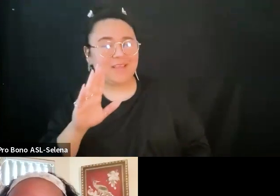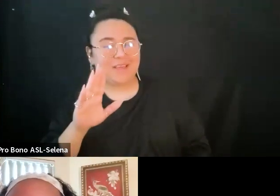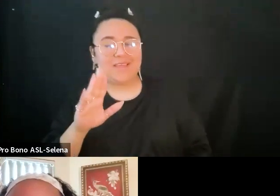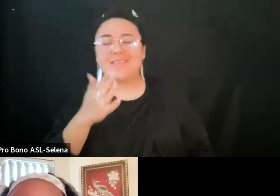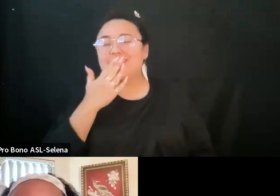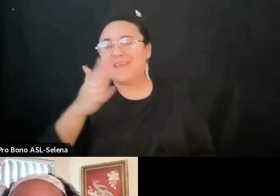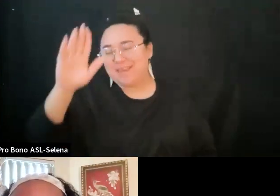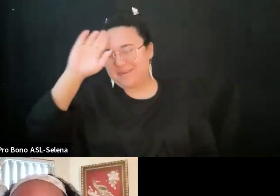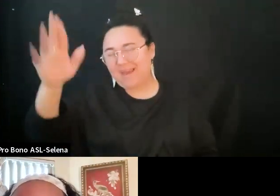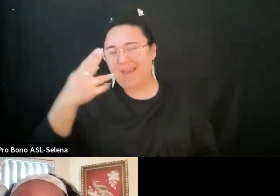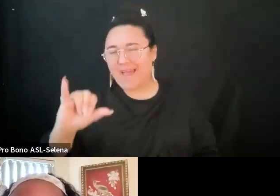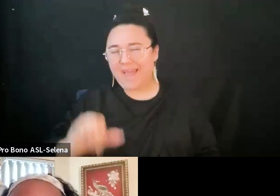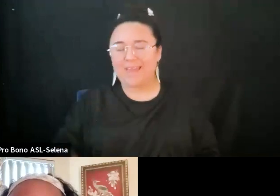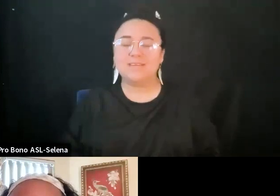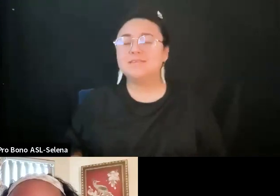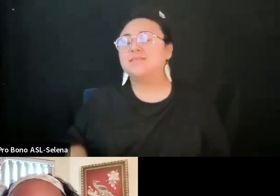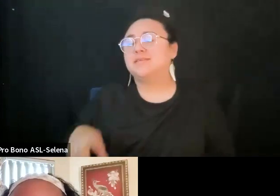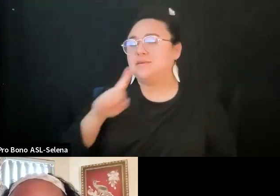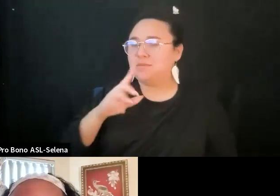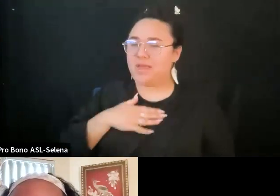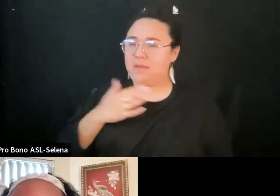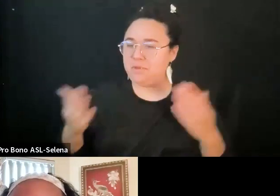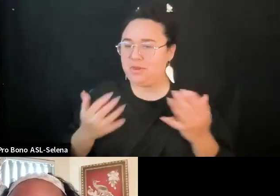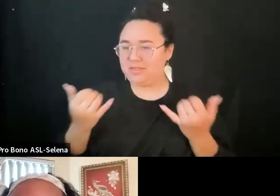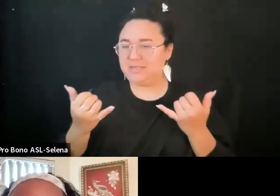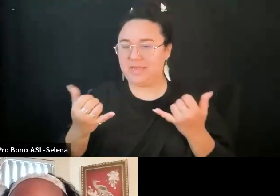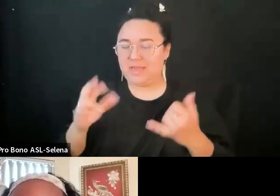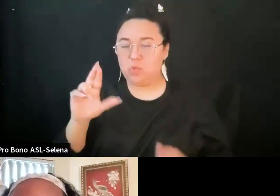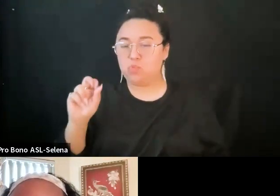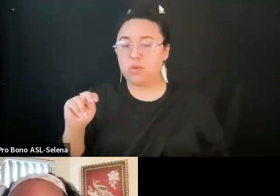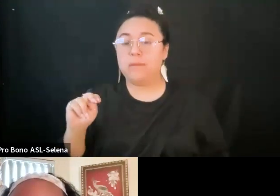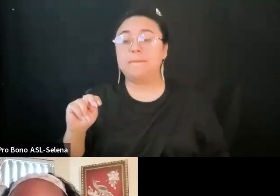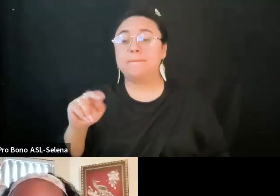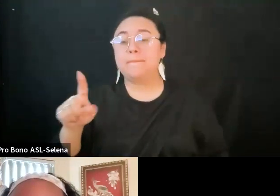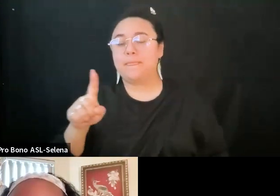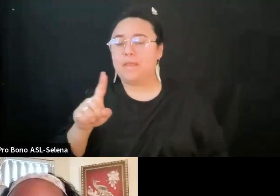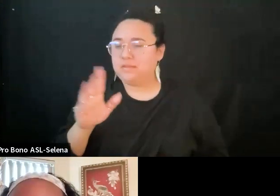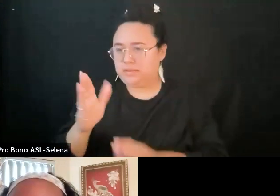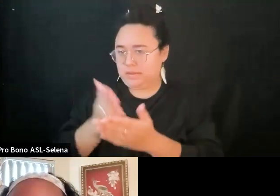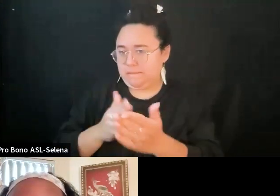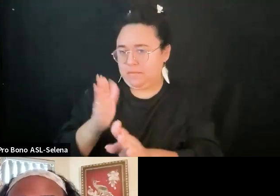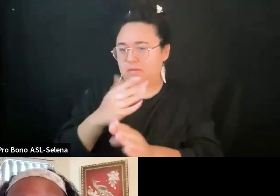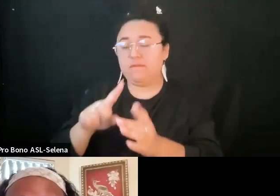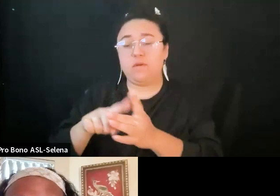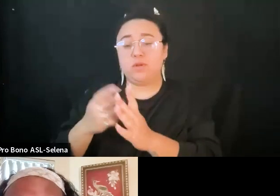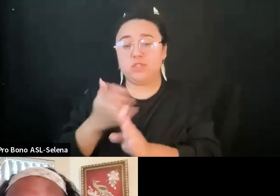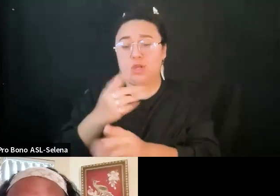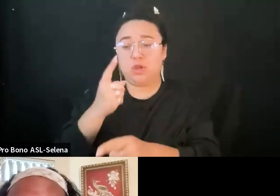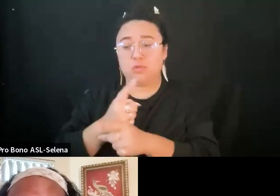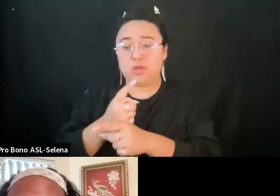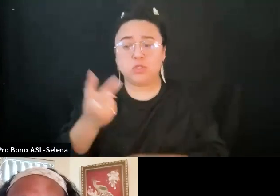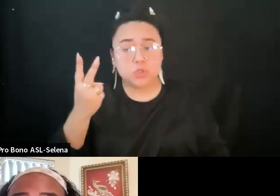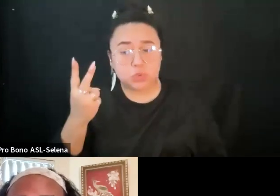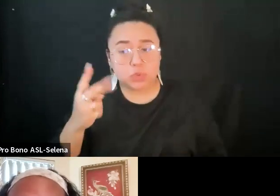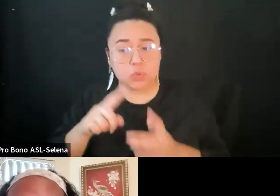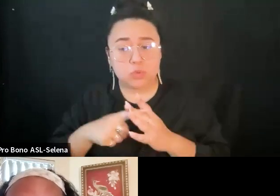Hi. I'm so incredibly happy to have you here today and to hear some music. You've got an original song coming up. 2 original songs